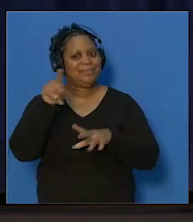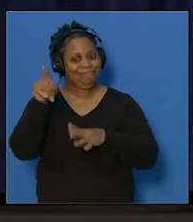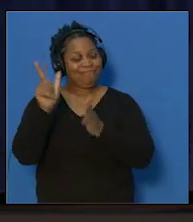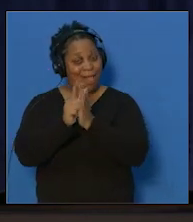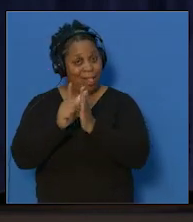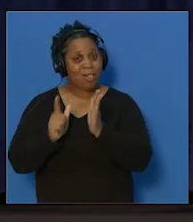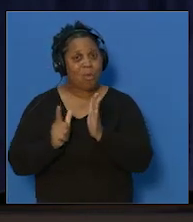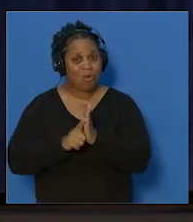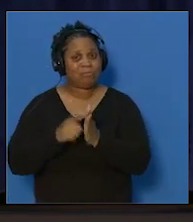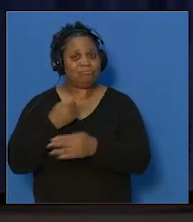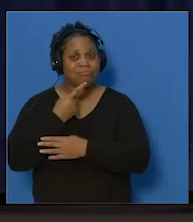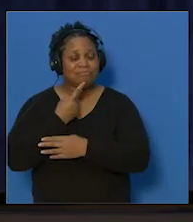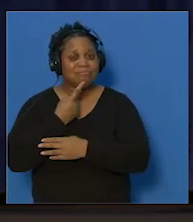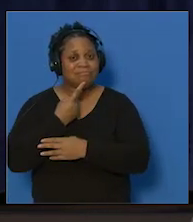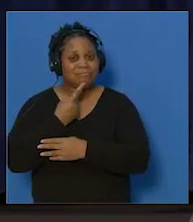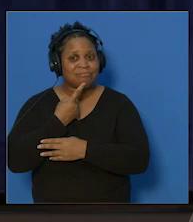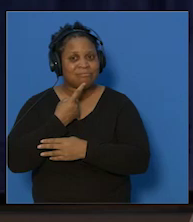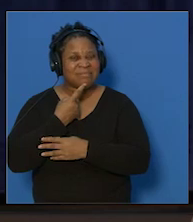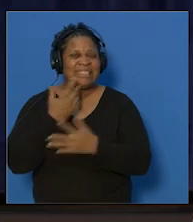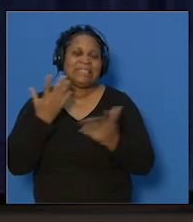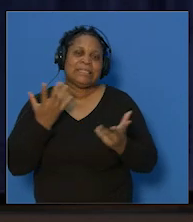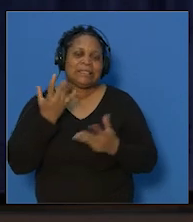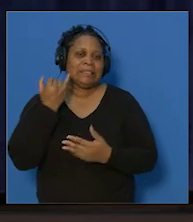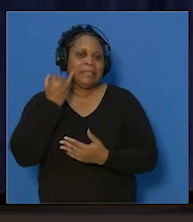says, if I can